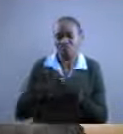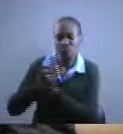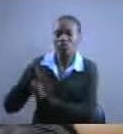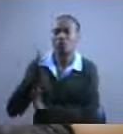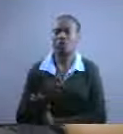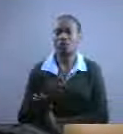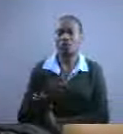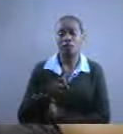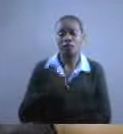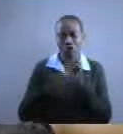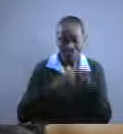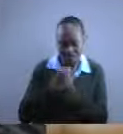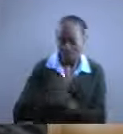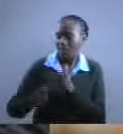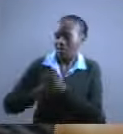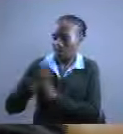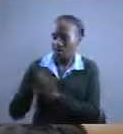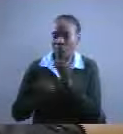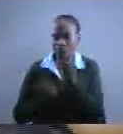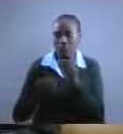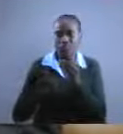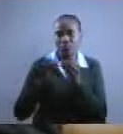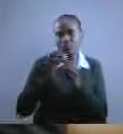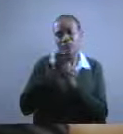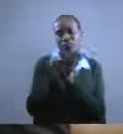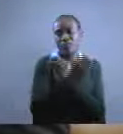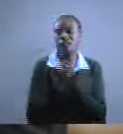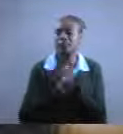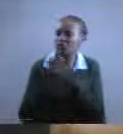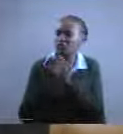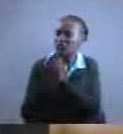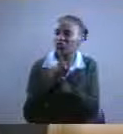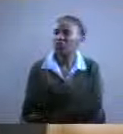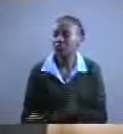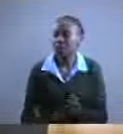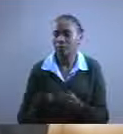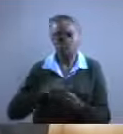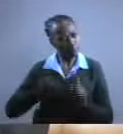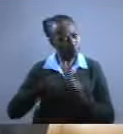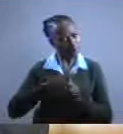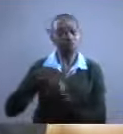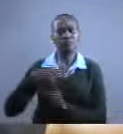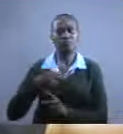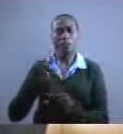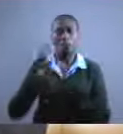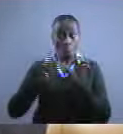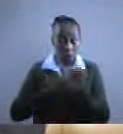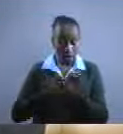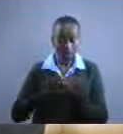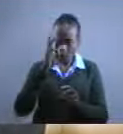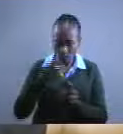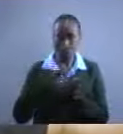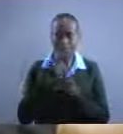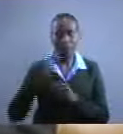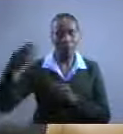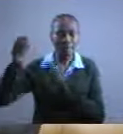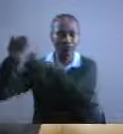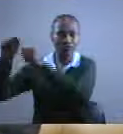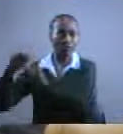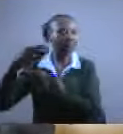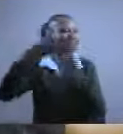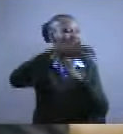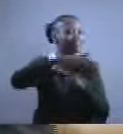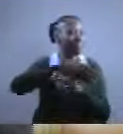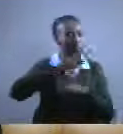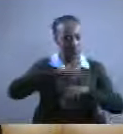that from year to year there is an improvement, and I'm cautiously optimistic that in terms of quality we will see a similar improvement this year. Your time has expired. Thank you so